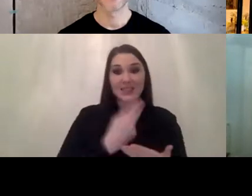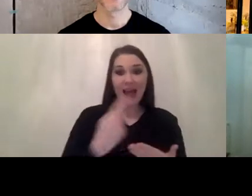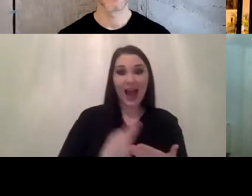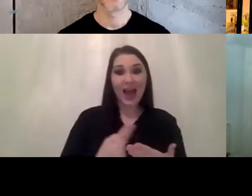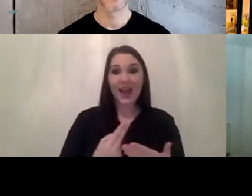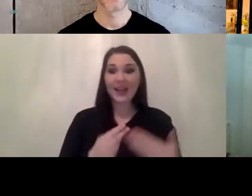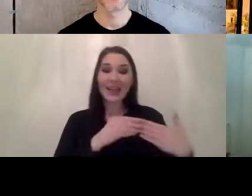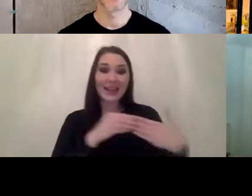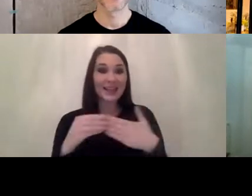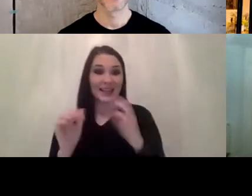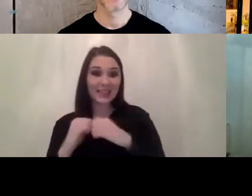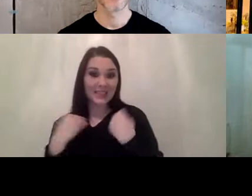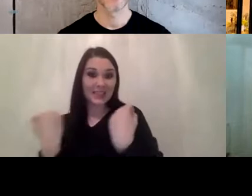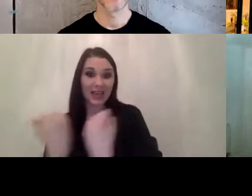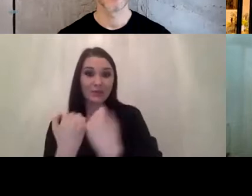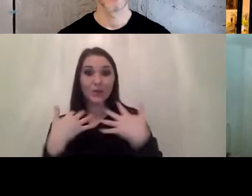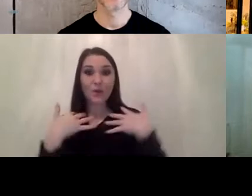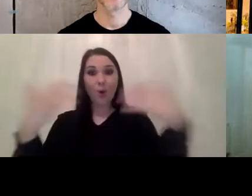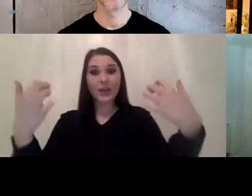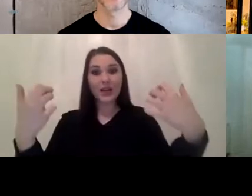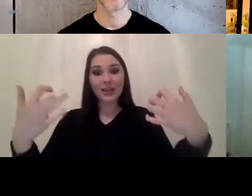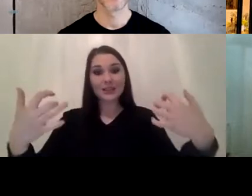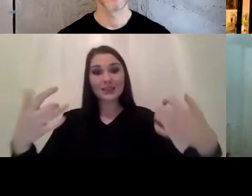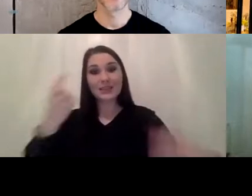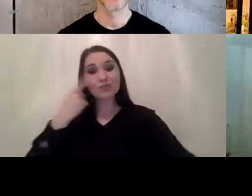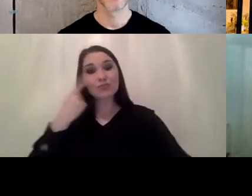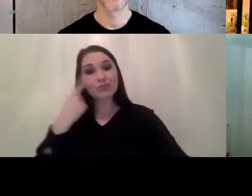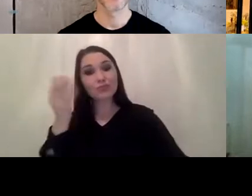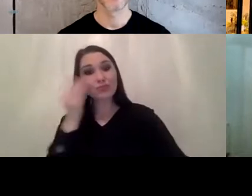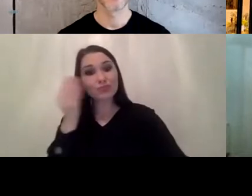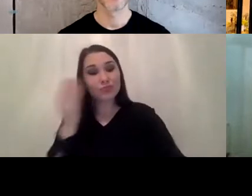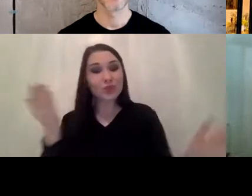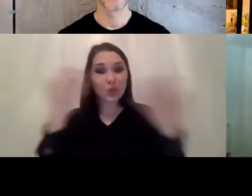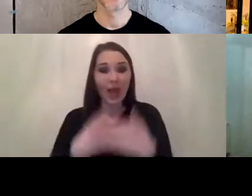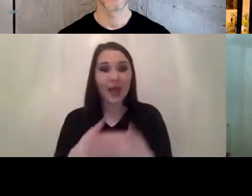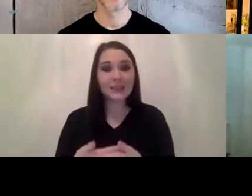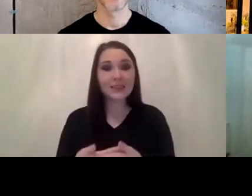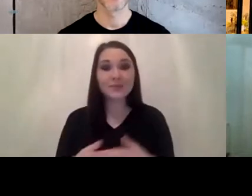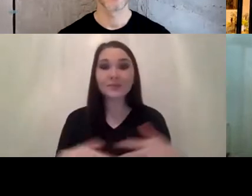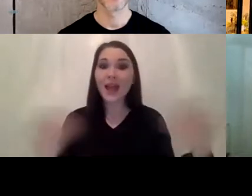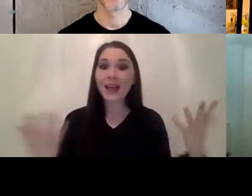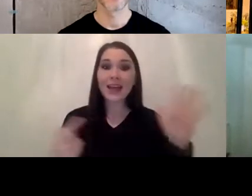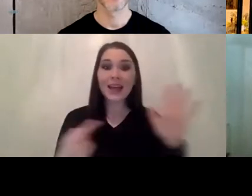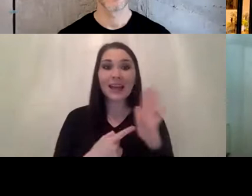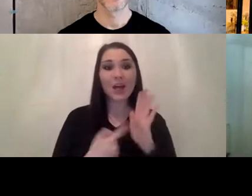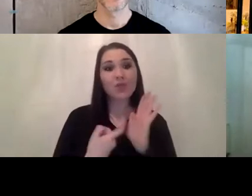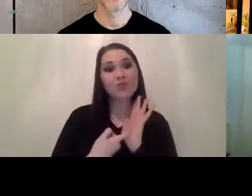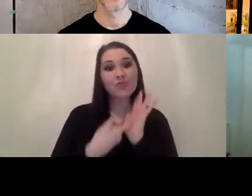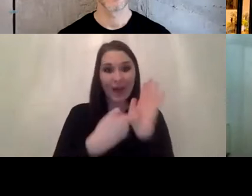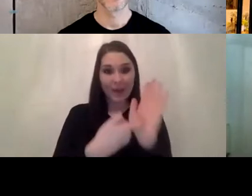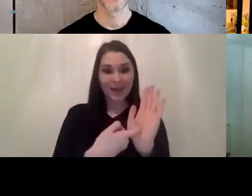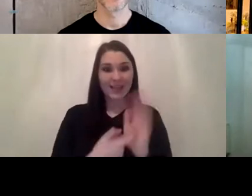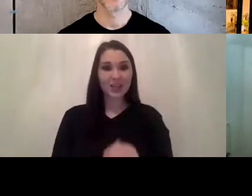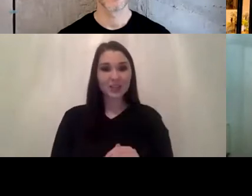and our audience listening to us tonight, do you have any key recommendation, like what is the kind of things like we should